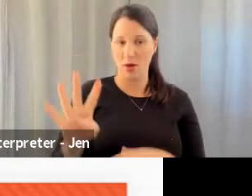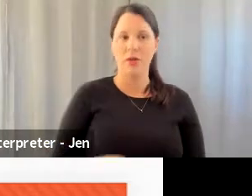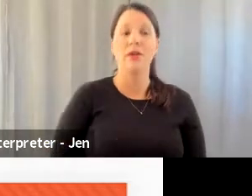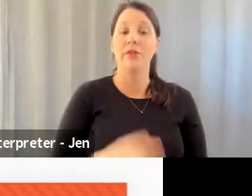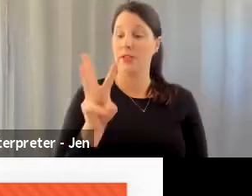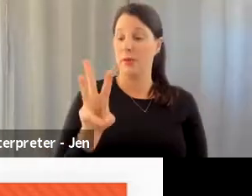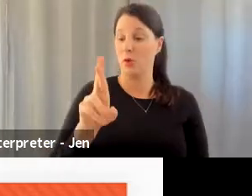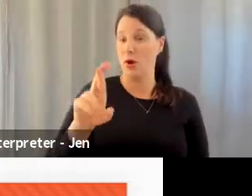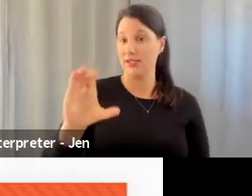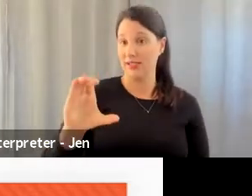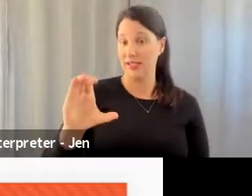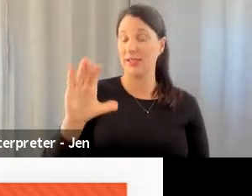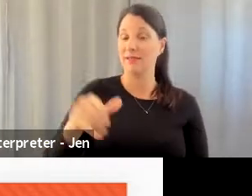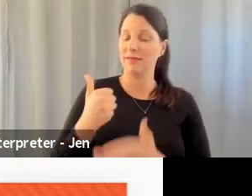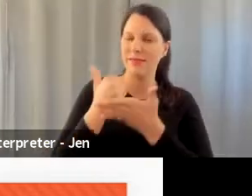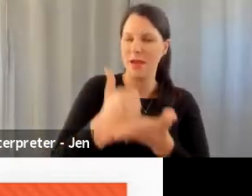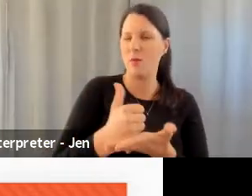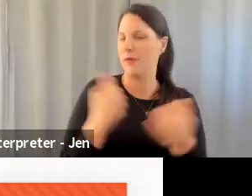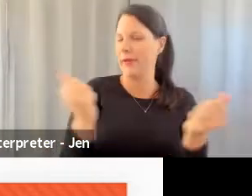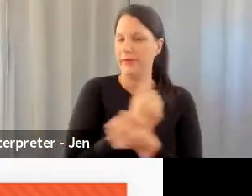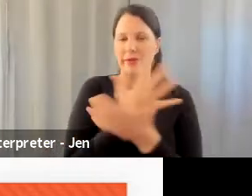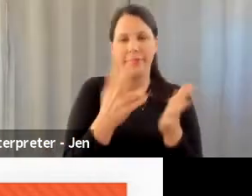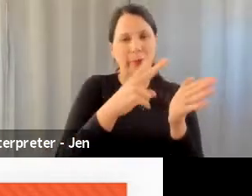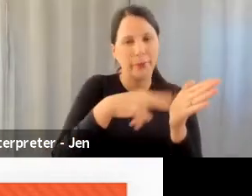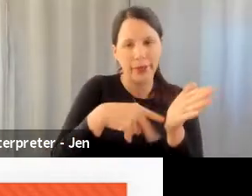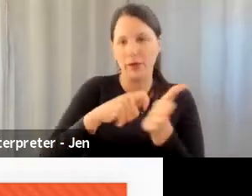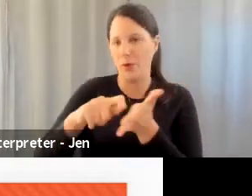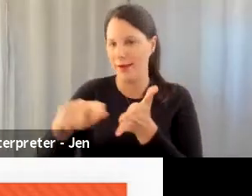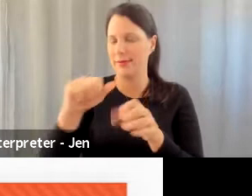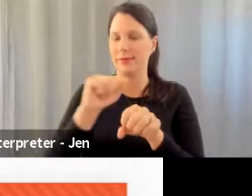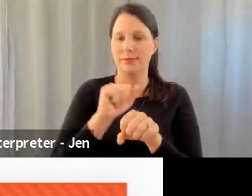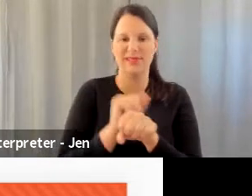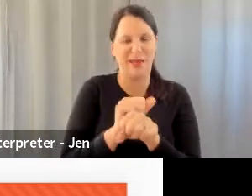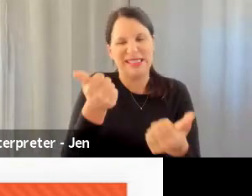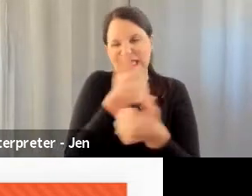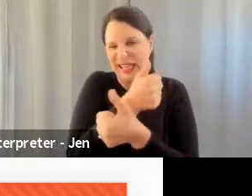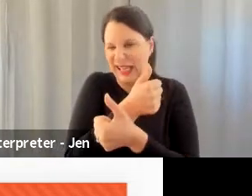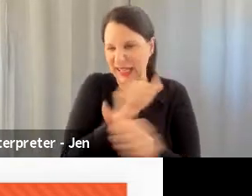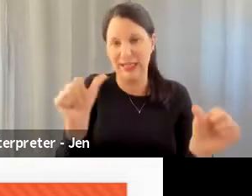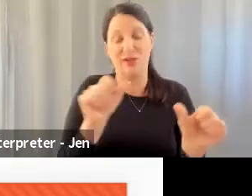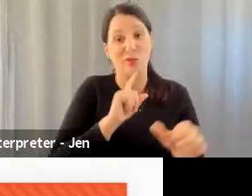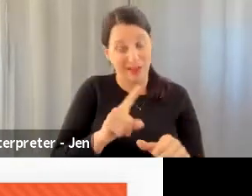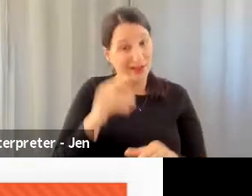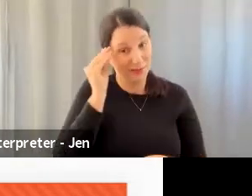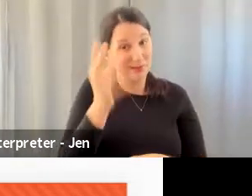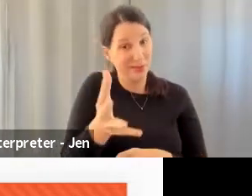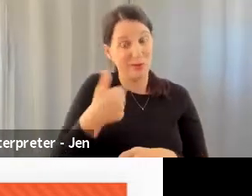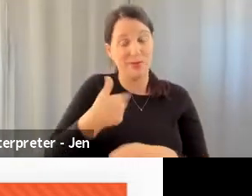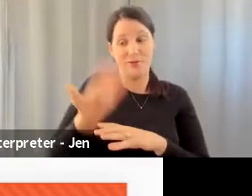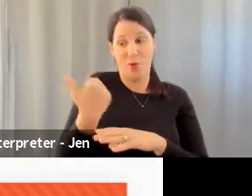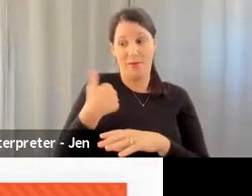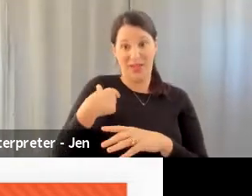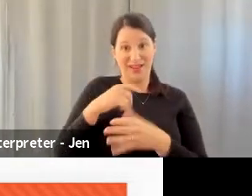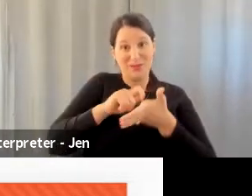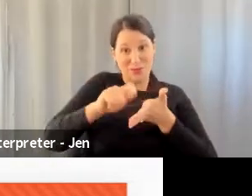all reading and writing assignments. I mean, they urge it. It really is anything. I used to be a writing tutor, and I can